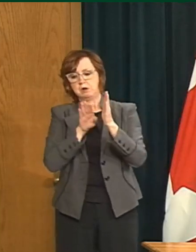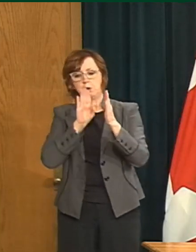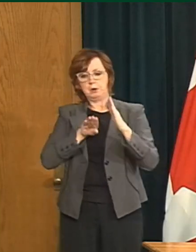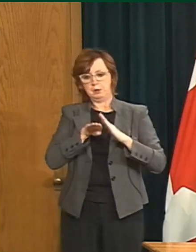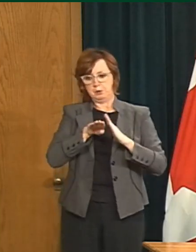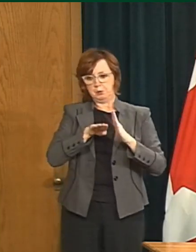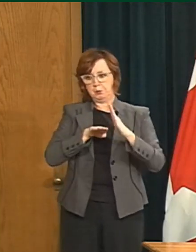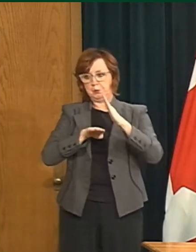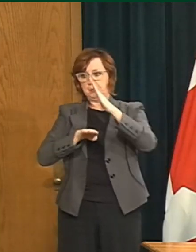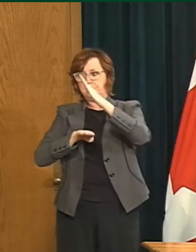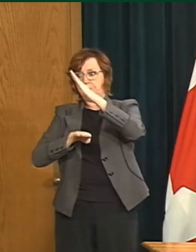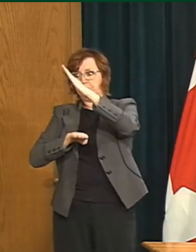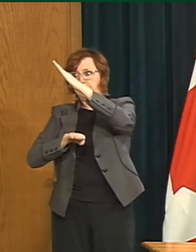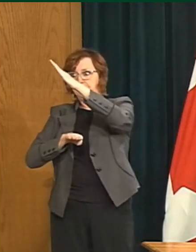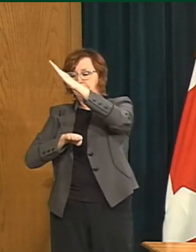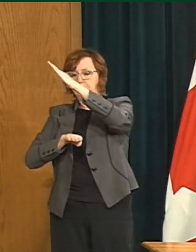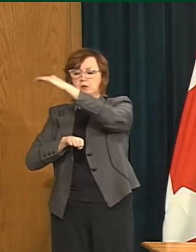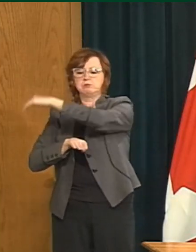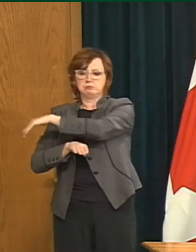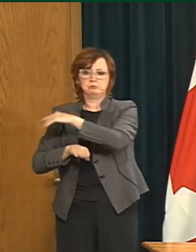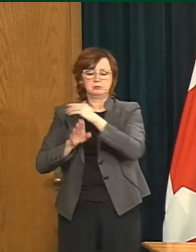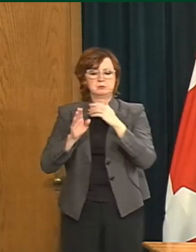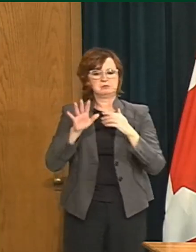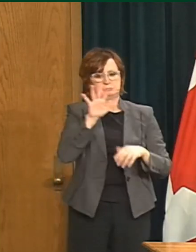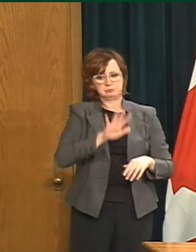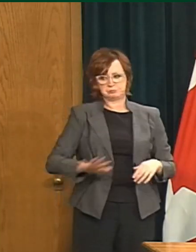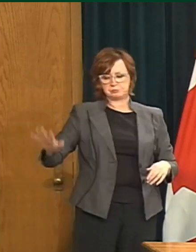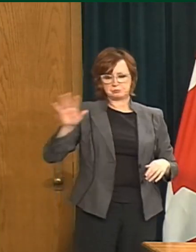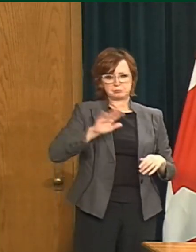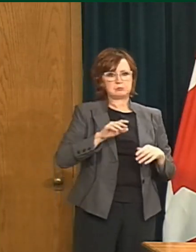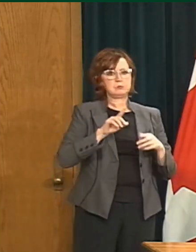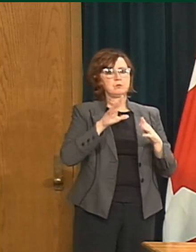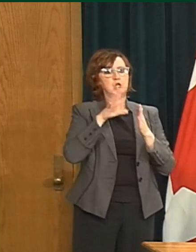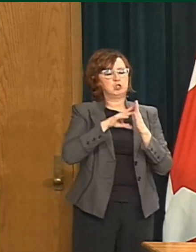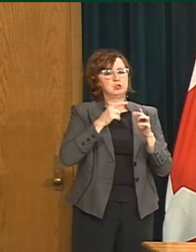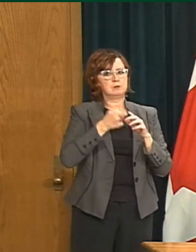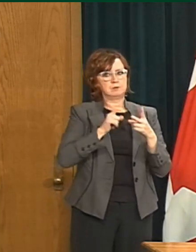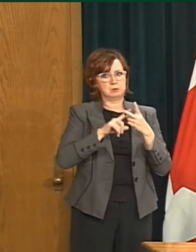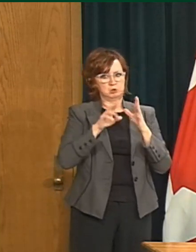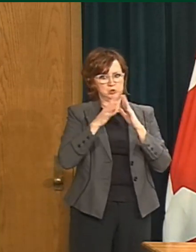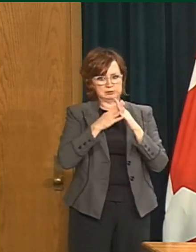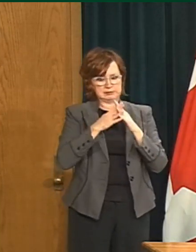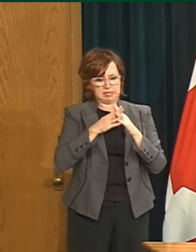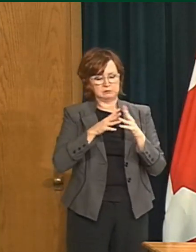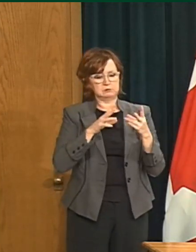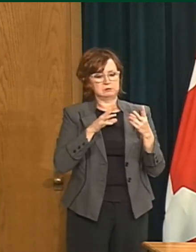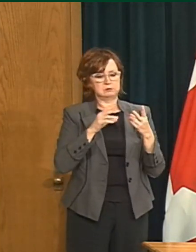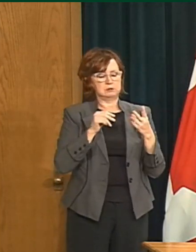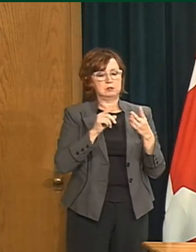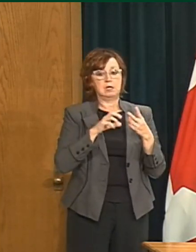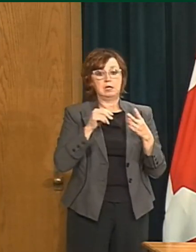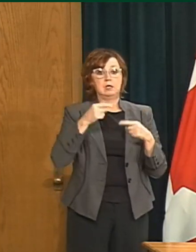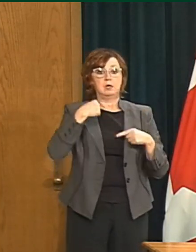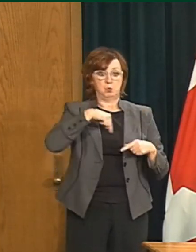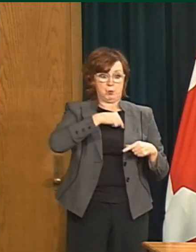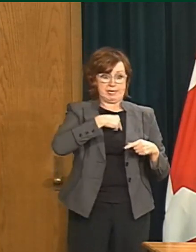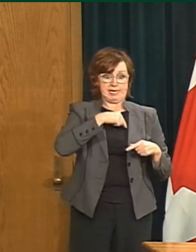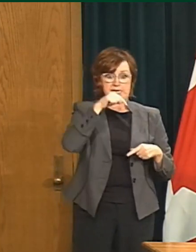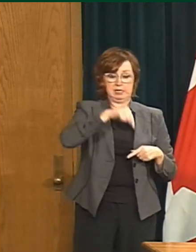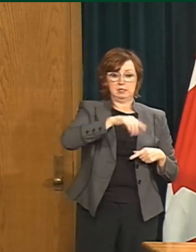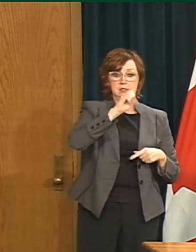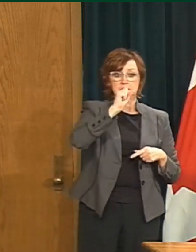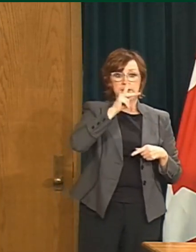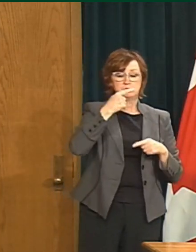jurisdictions. Our modeling group out of the University of Saskatchewan and working with the Saskatchewan Health Authority has